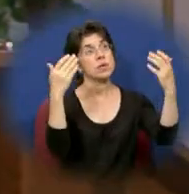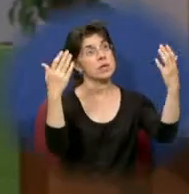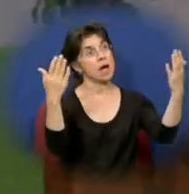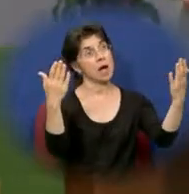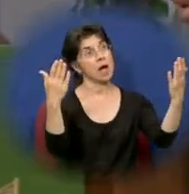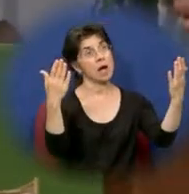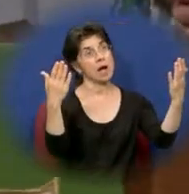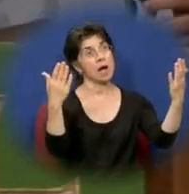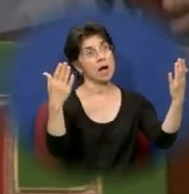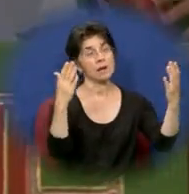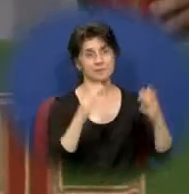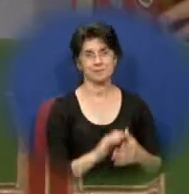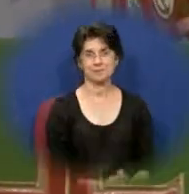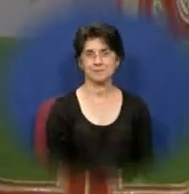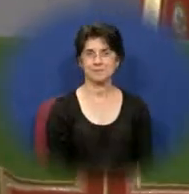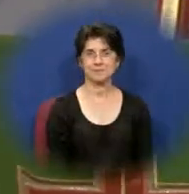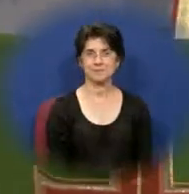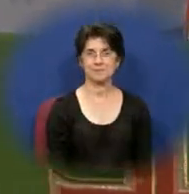alleluia.